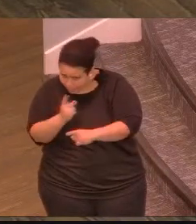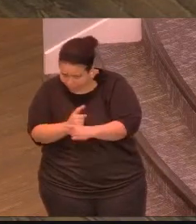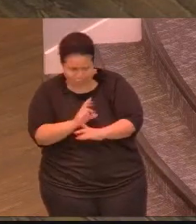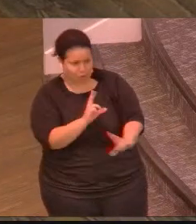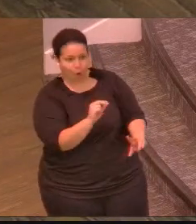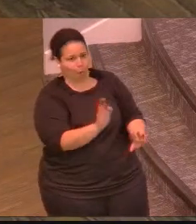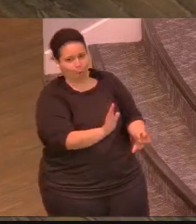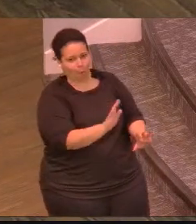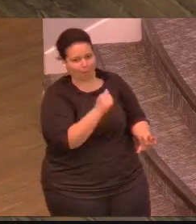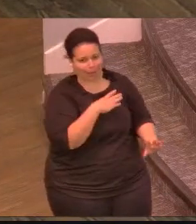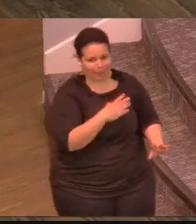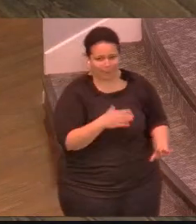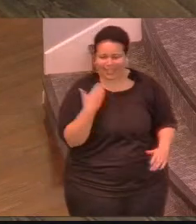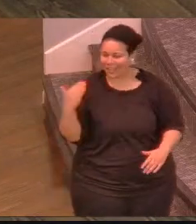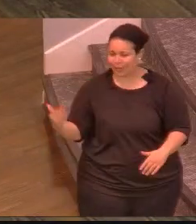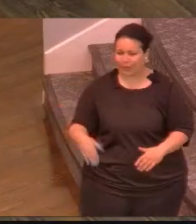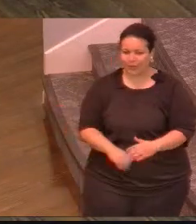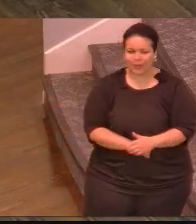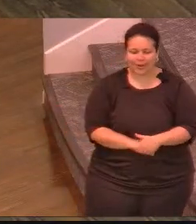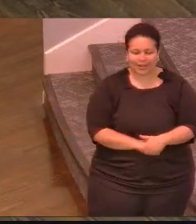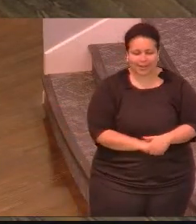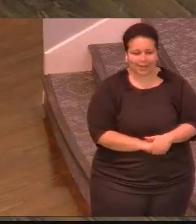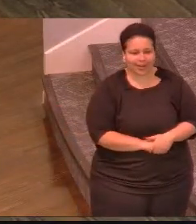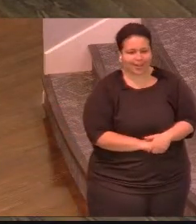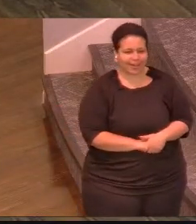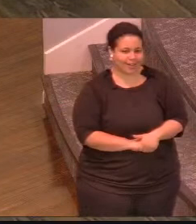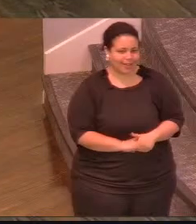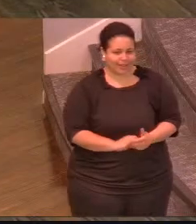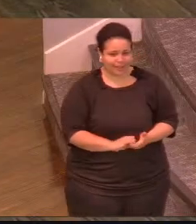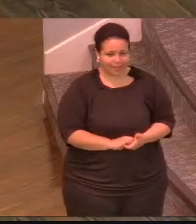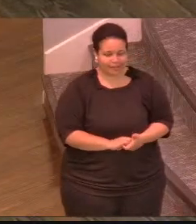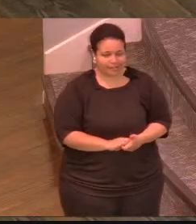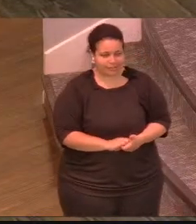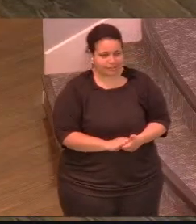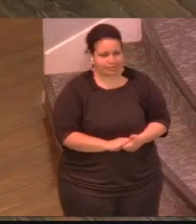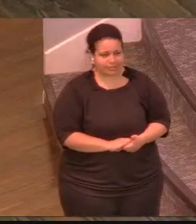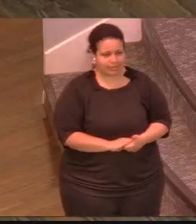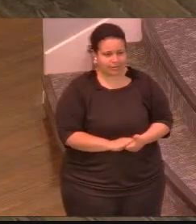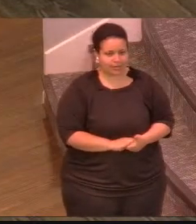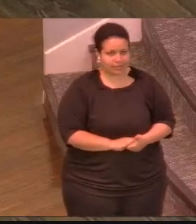you. Go ahead, In Ms. fact, Hall. right now,